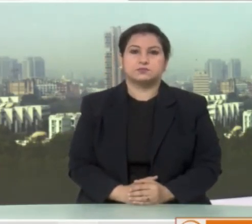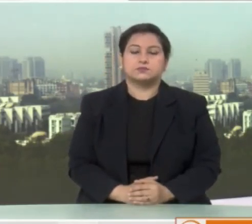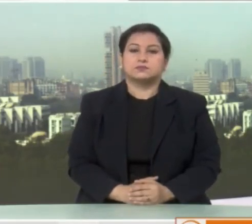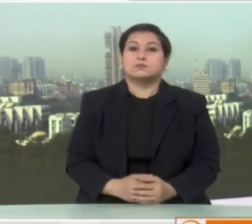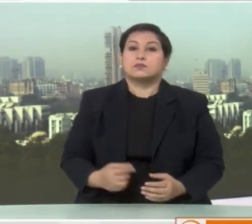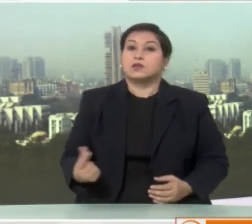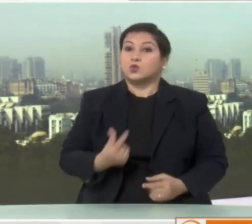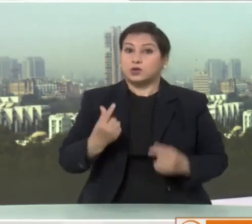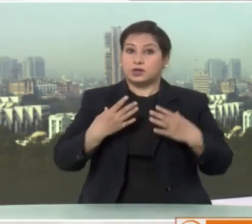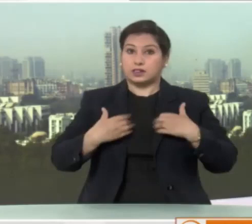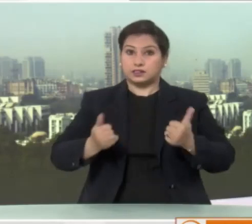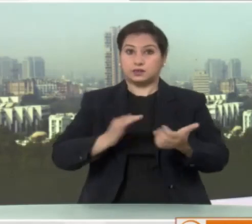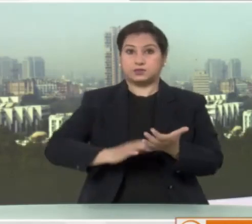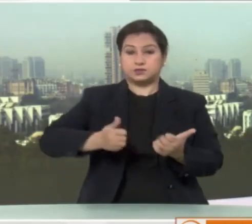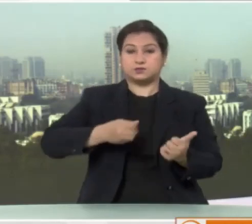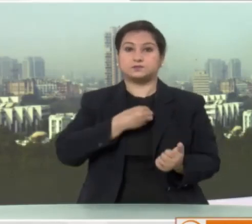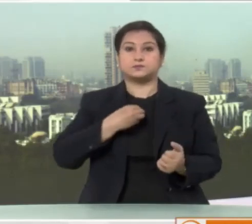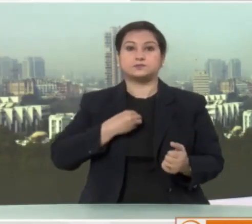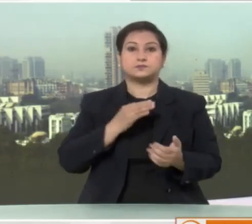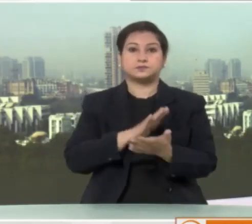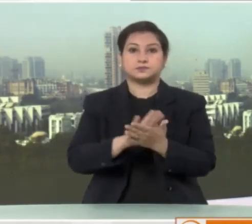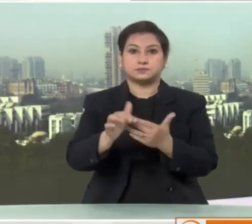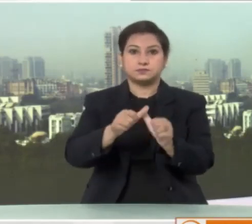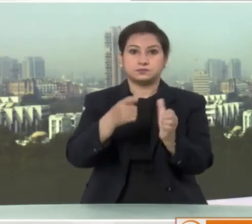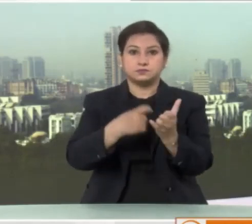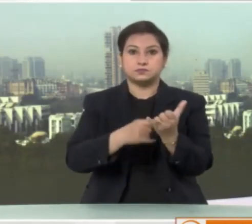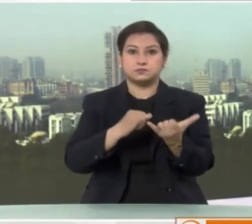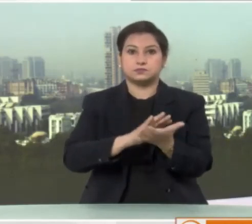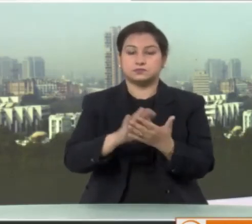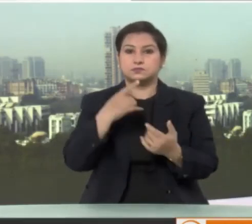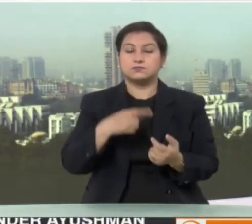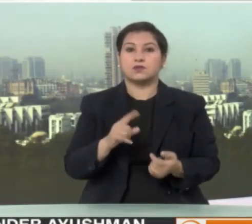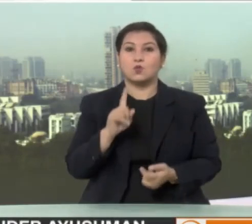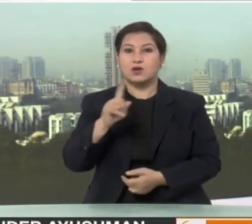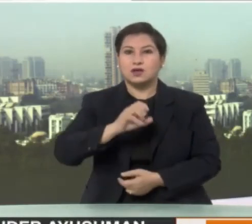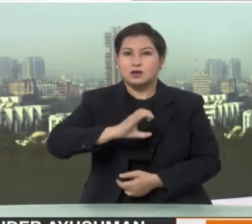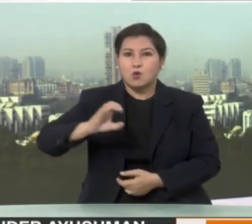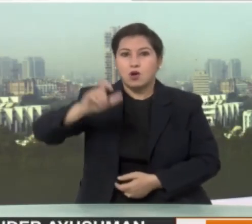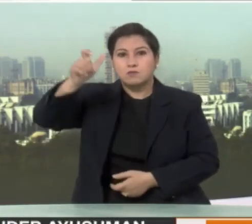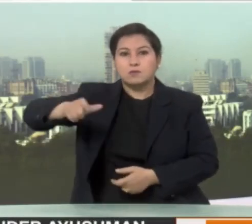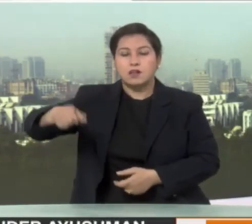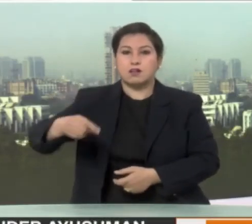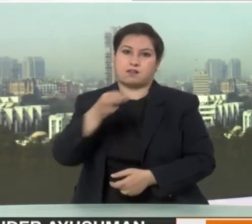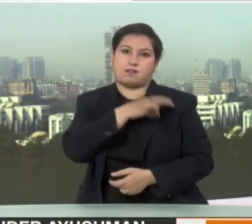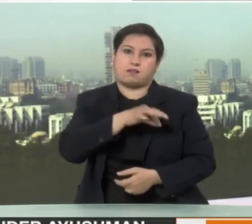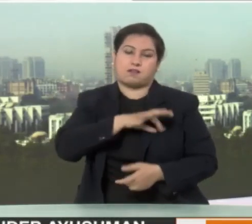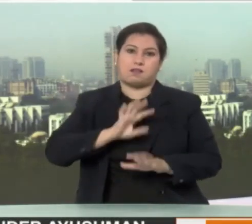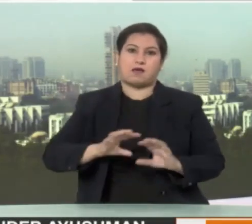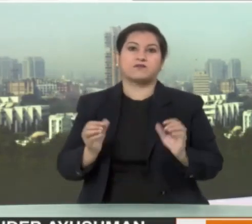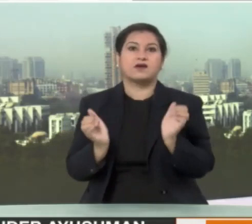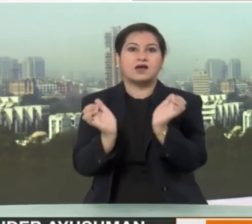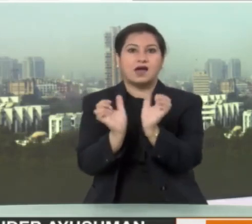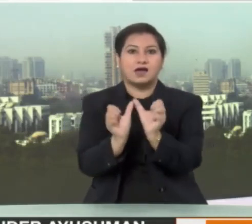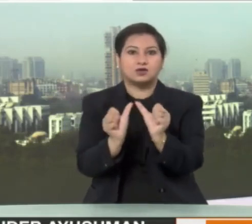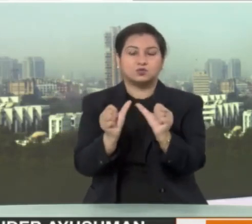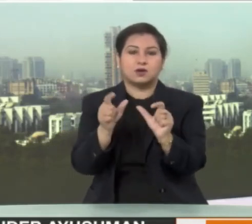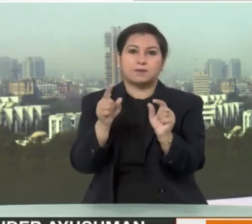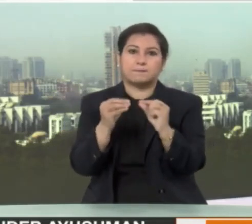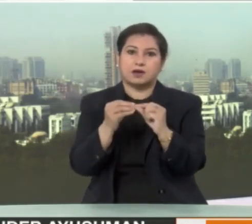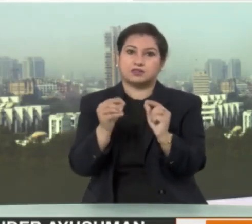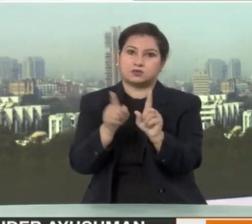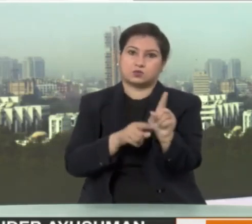Union Health Minister Dr. Harshvardhan has said that 1 crore people have been benefited from Ayushman Bharat Yojana so far